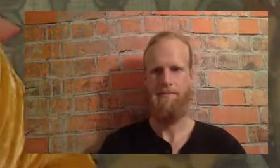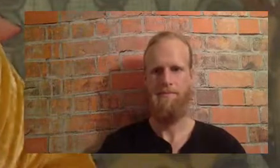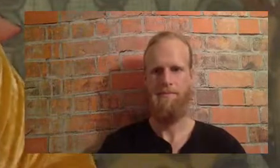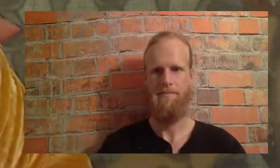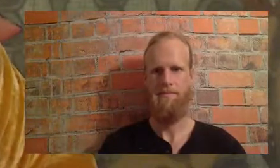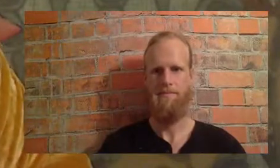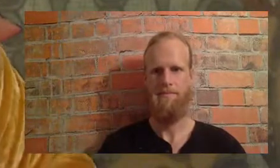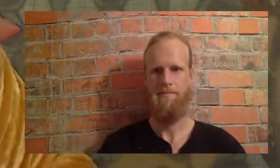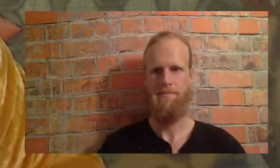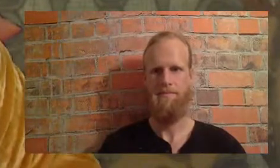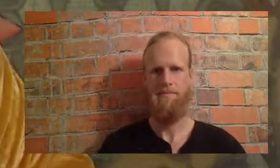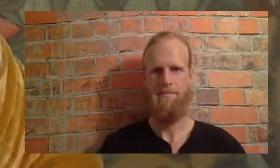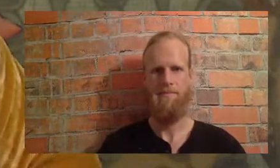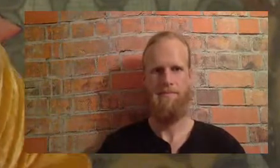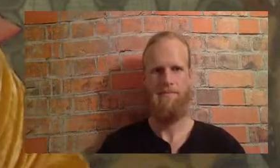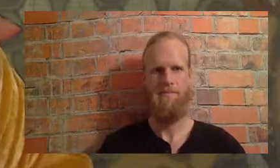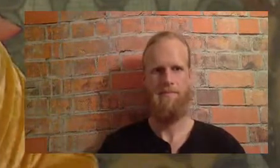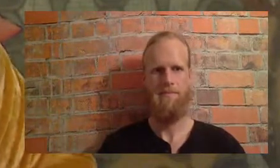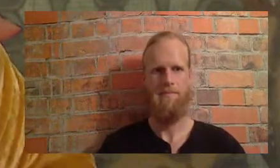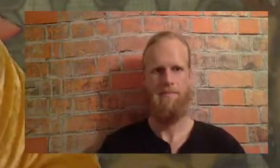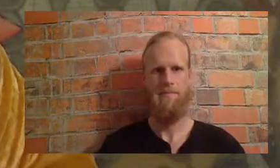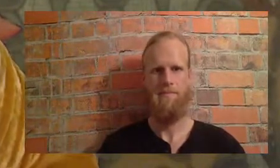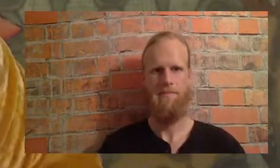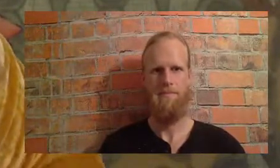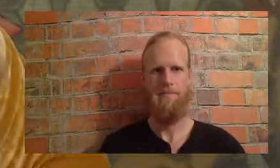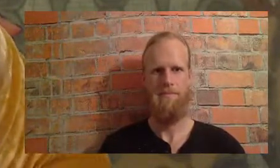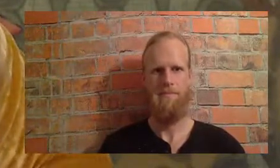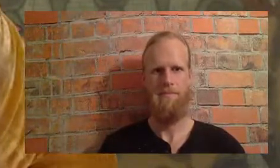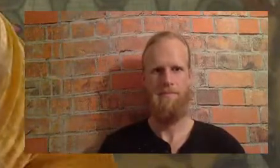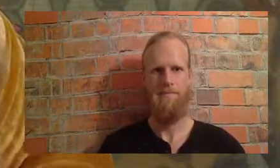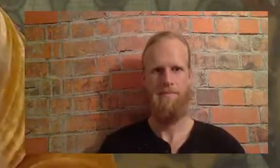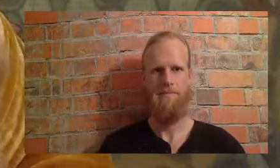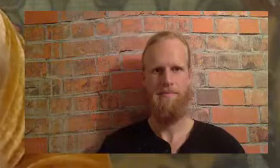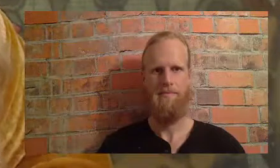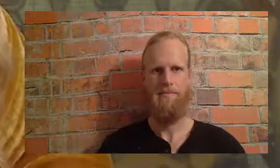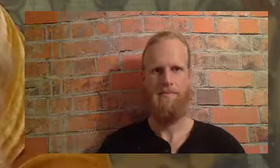last couple of ribs where they stick out most in front.